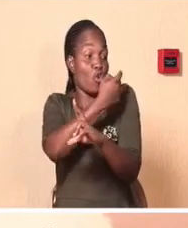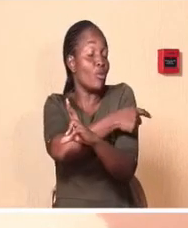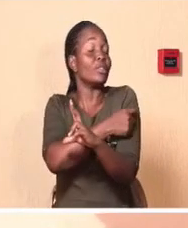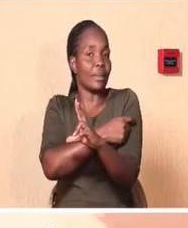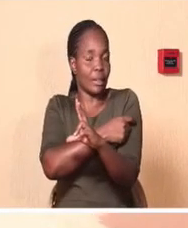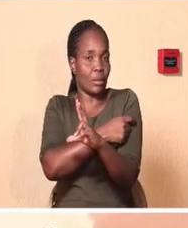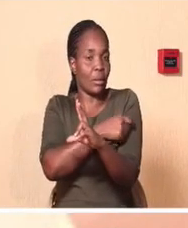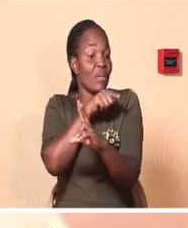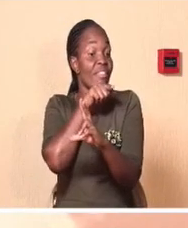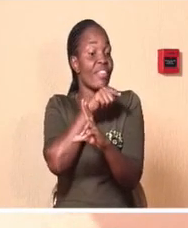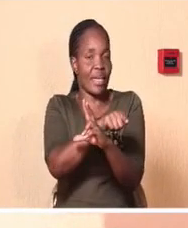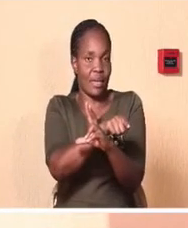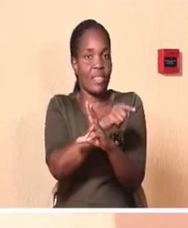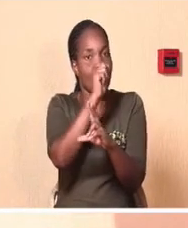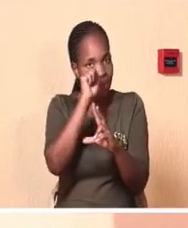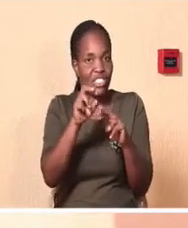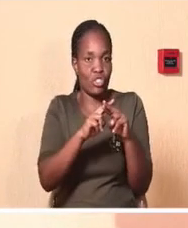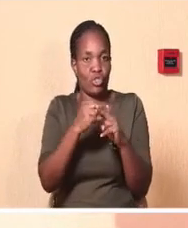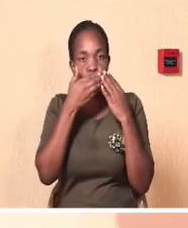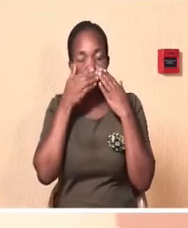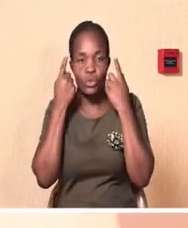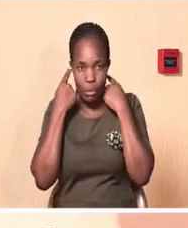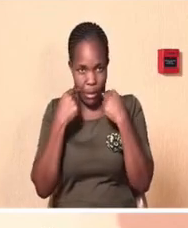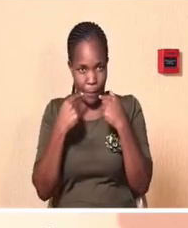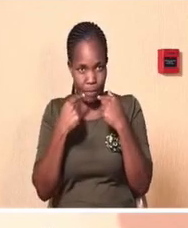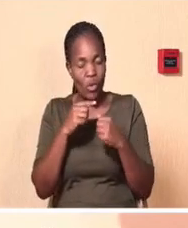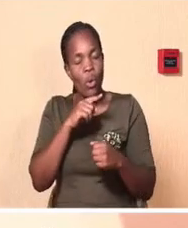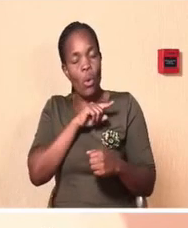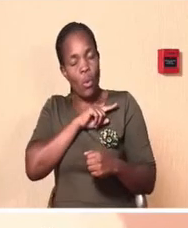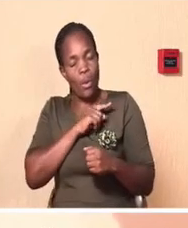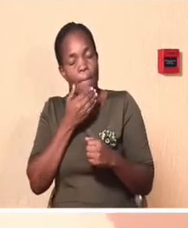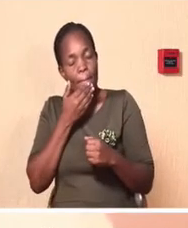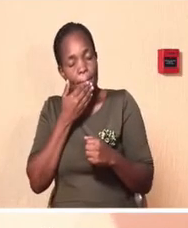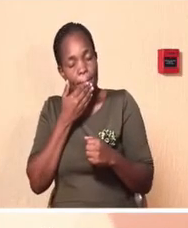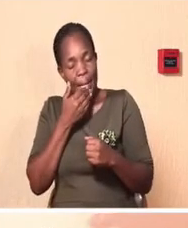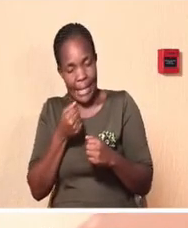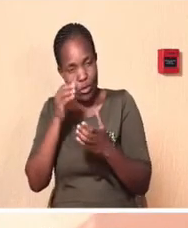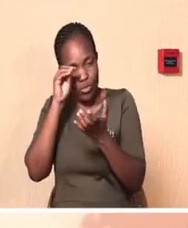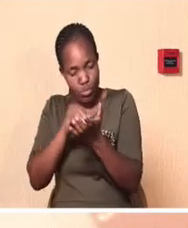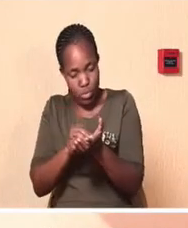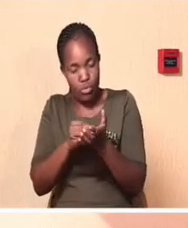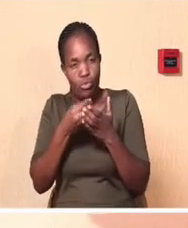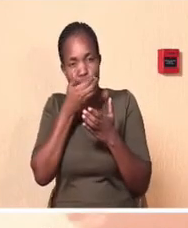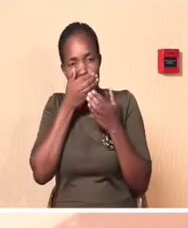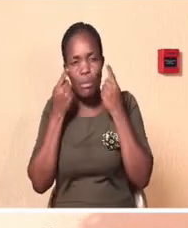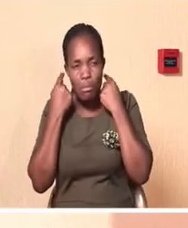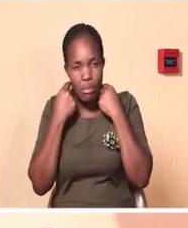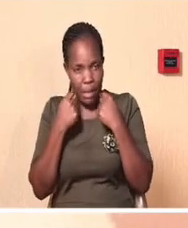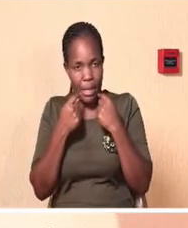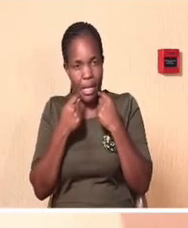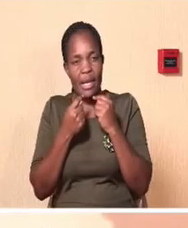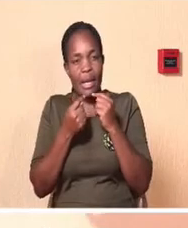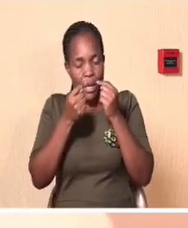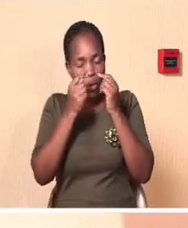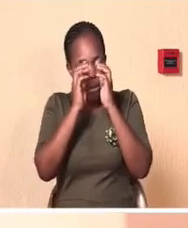we need to prioritize their use for health workers. As I mentioned, we need, by all means